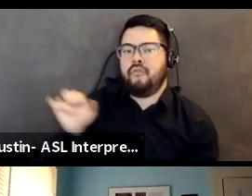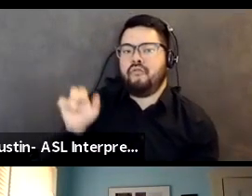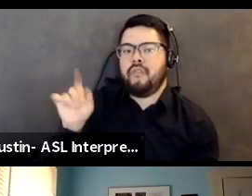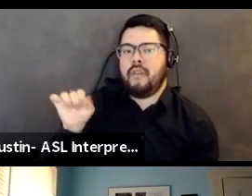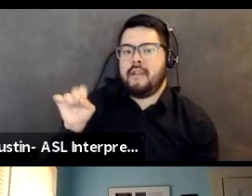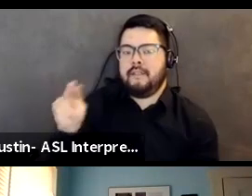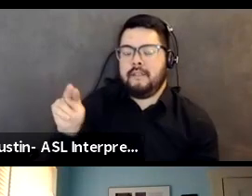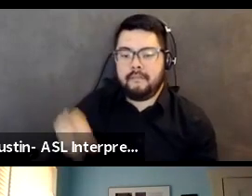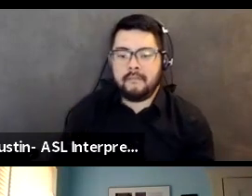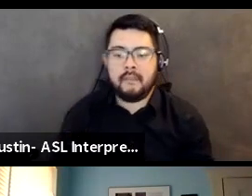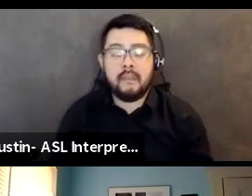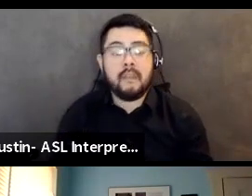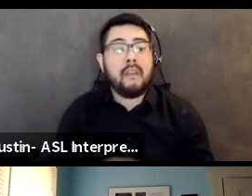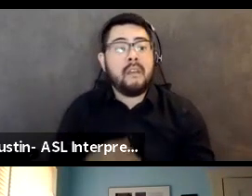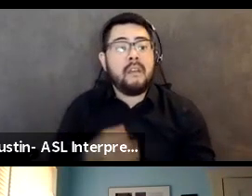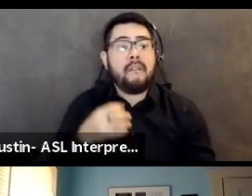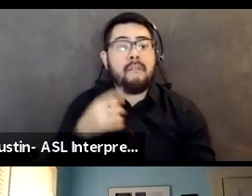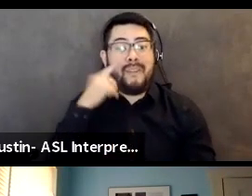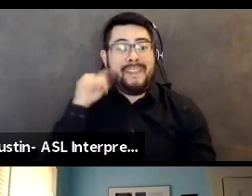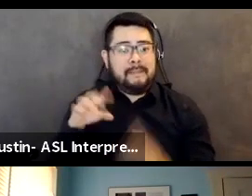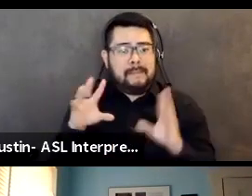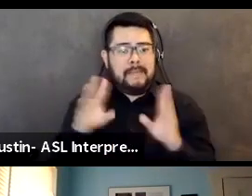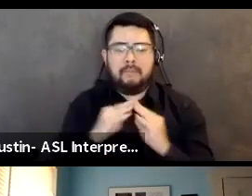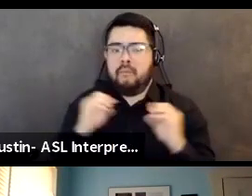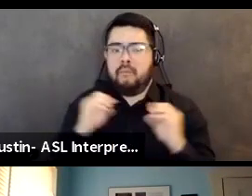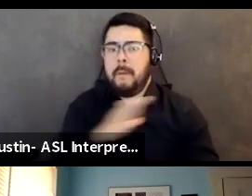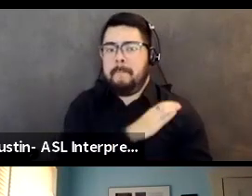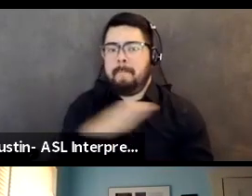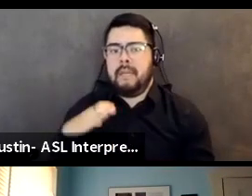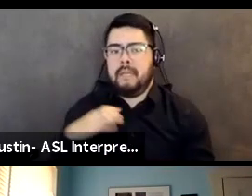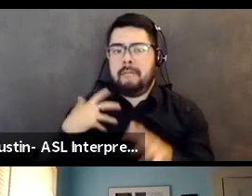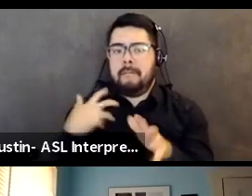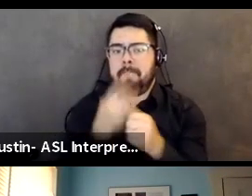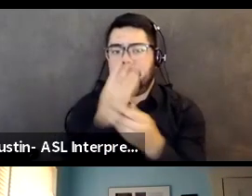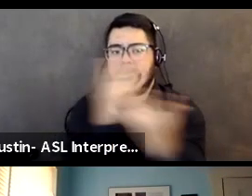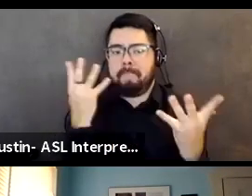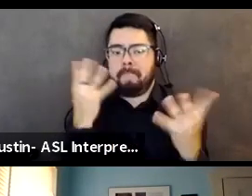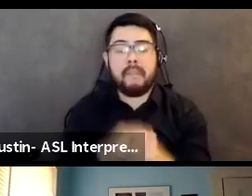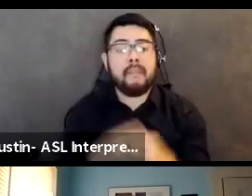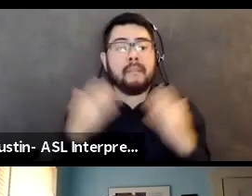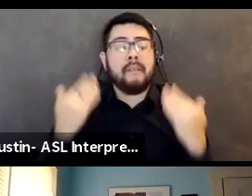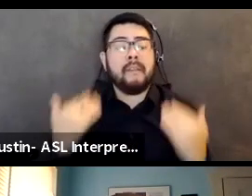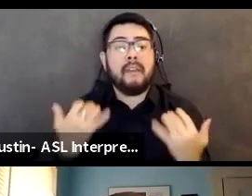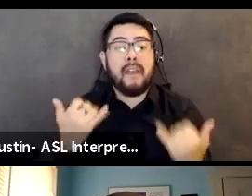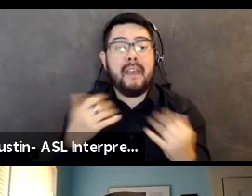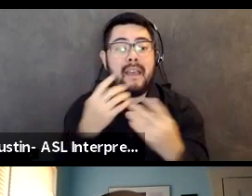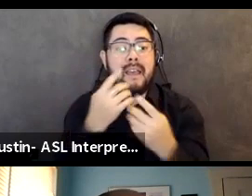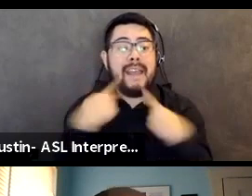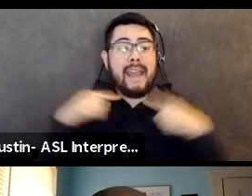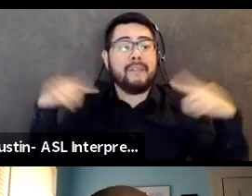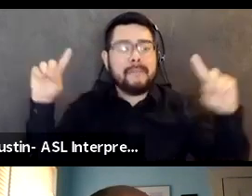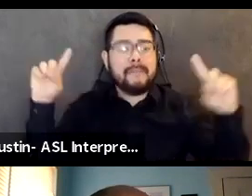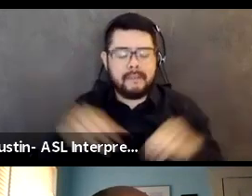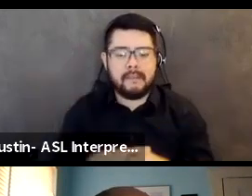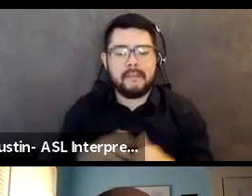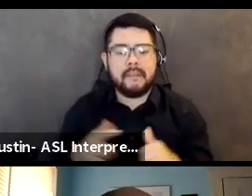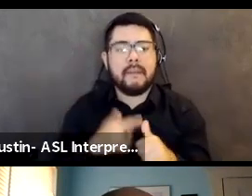there will be no committee updates for this meeting now for announcements please use our website